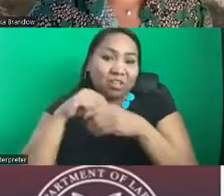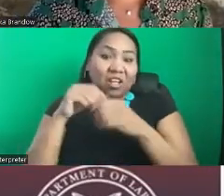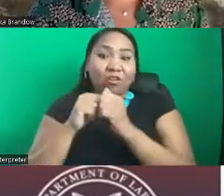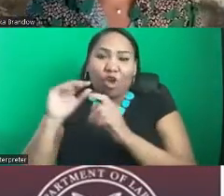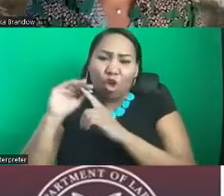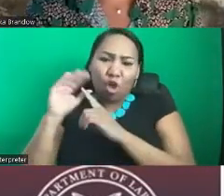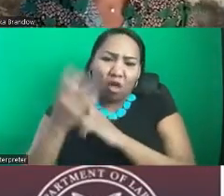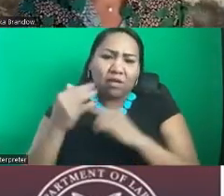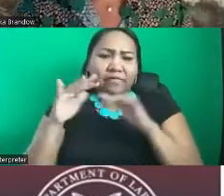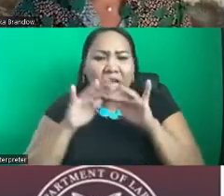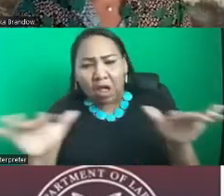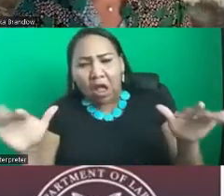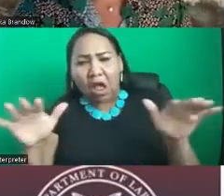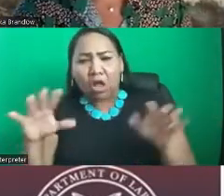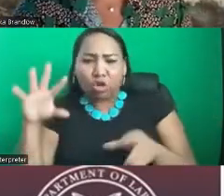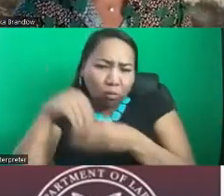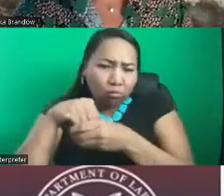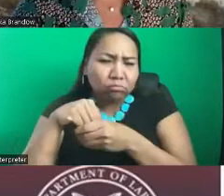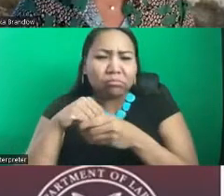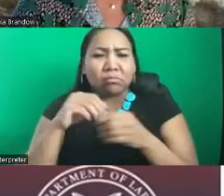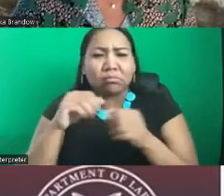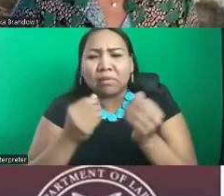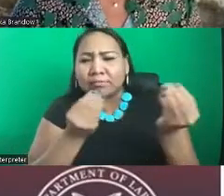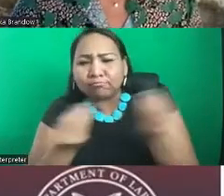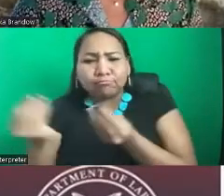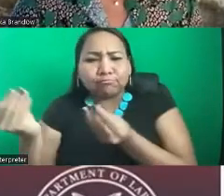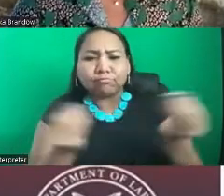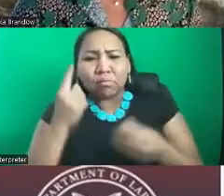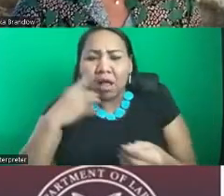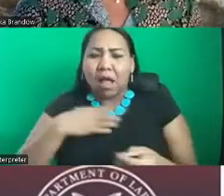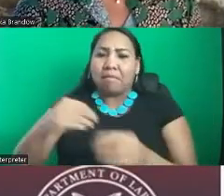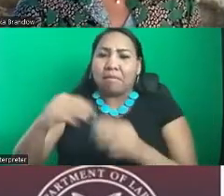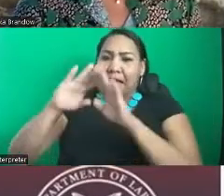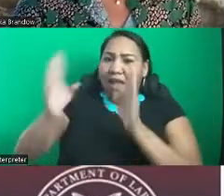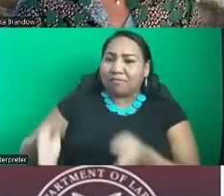the career liaison for the White House